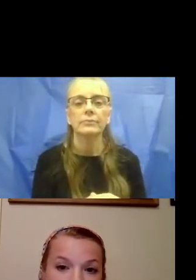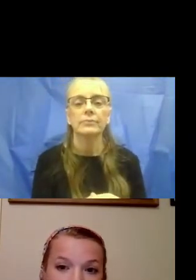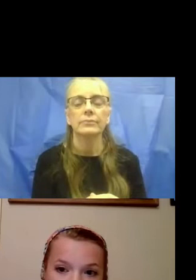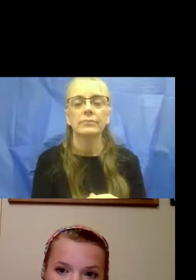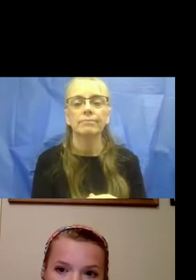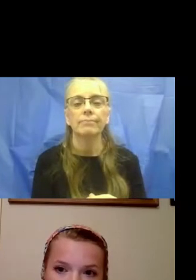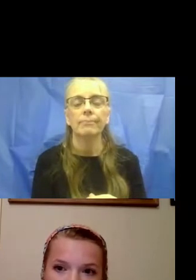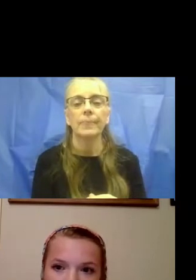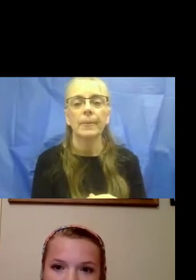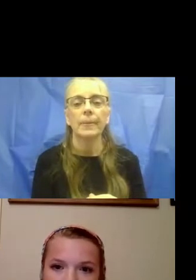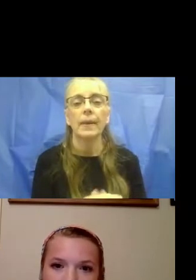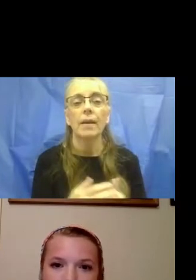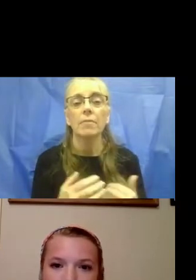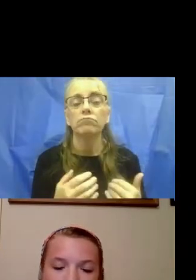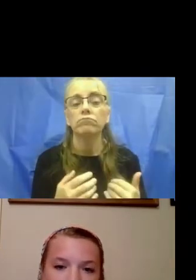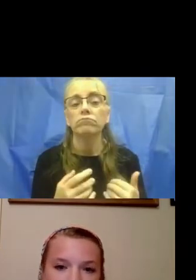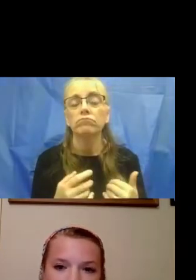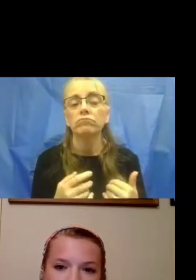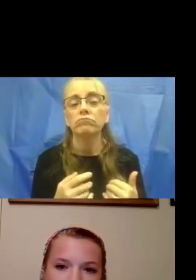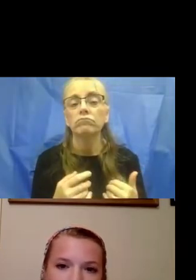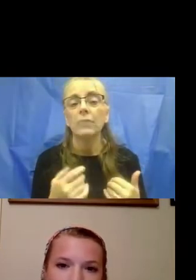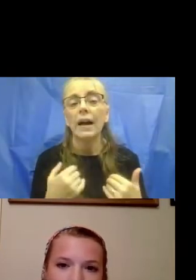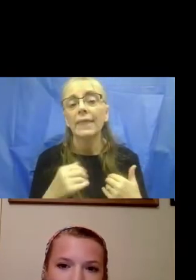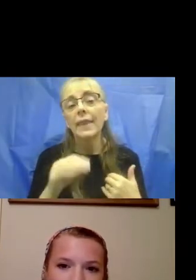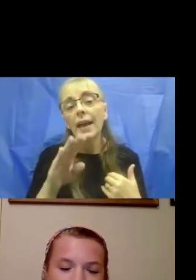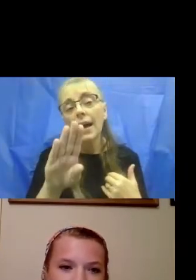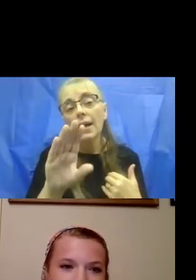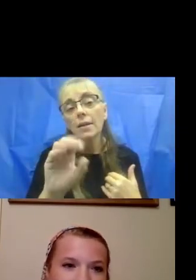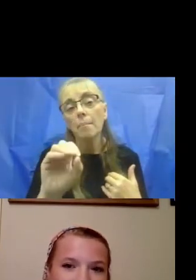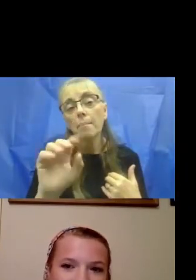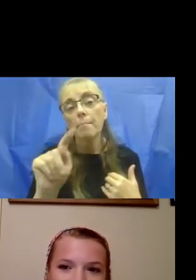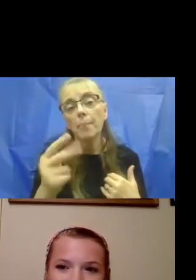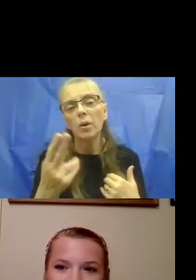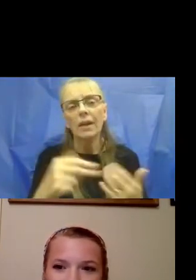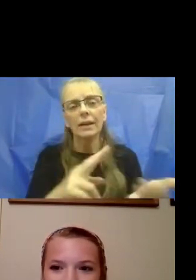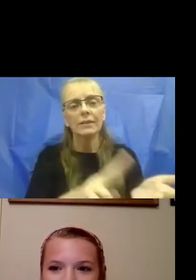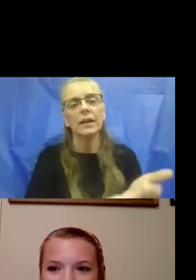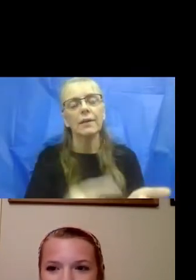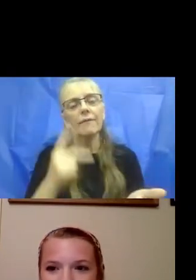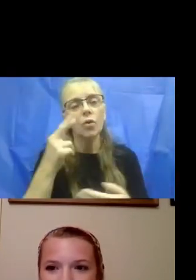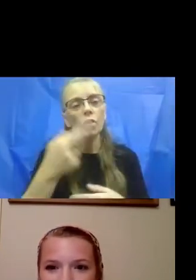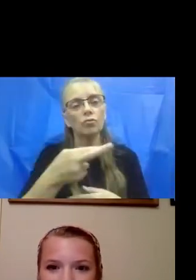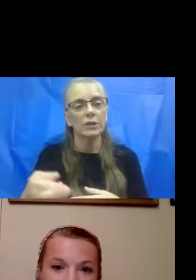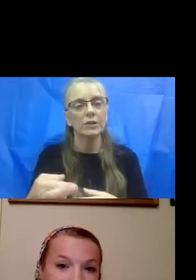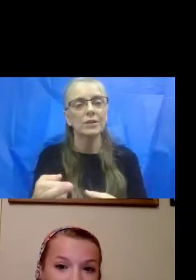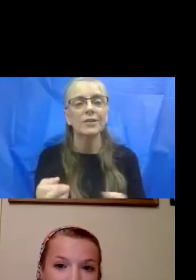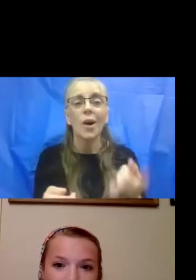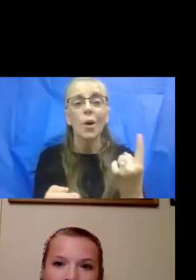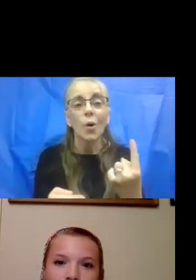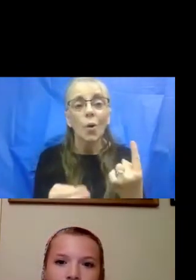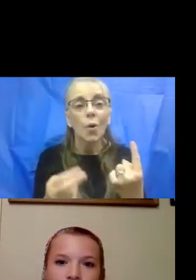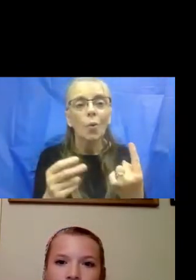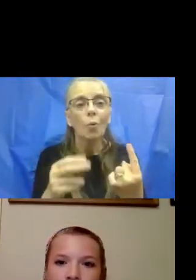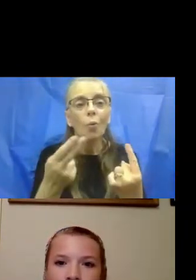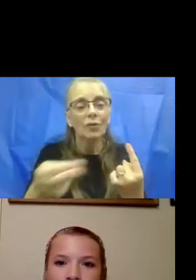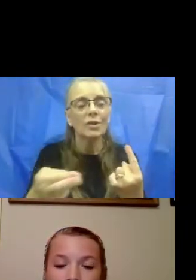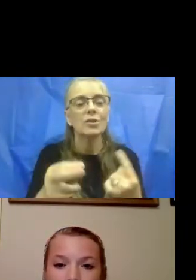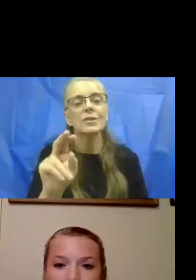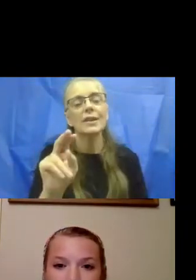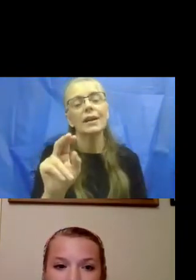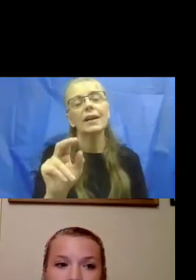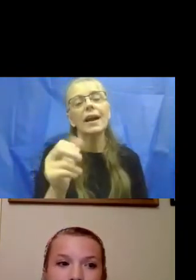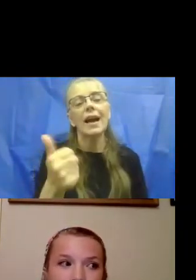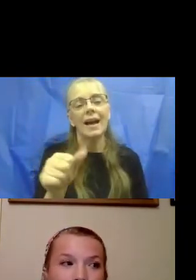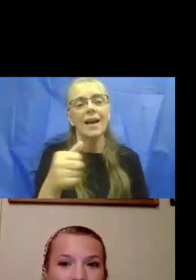They had a booth there where I could sign up for different resources, and one of them was the Nurse Family Partnership with Any Baby Can.